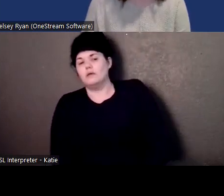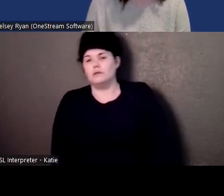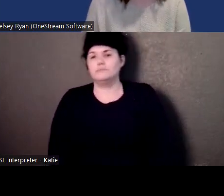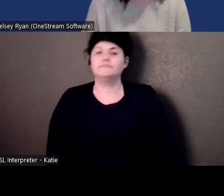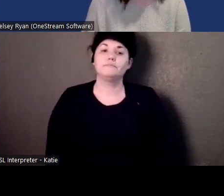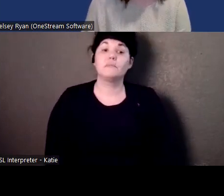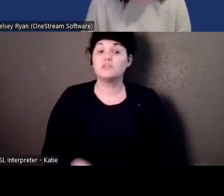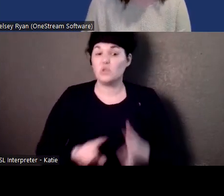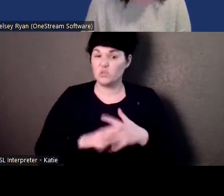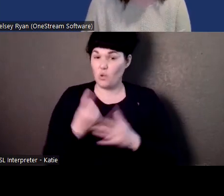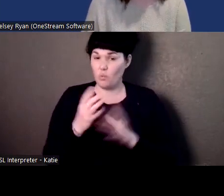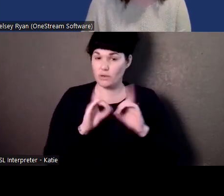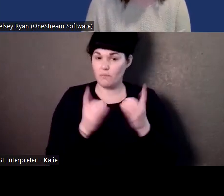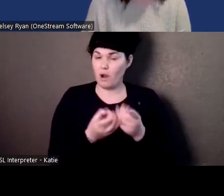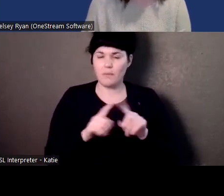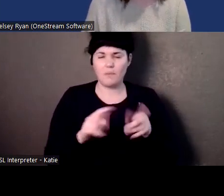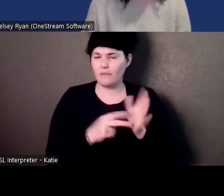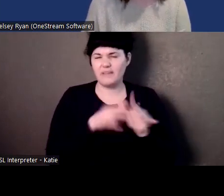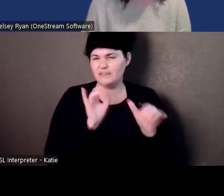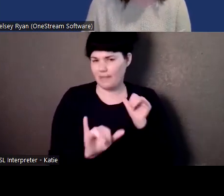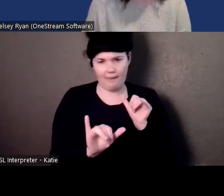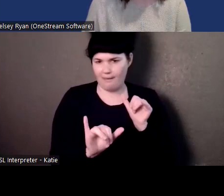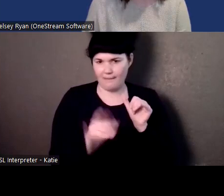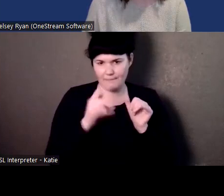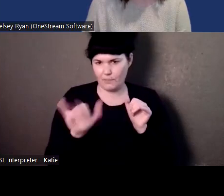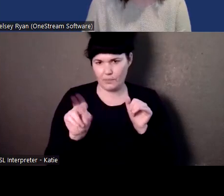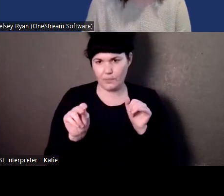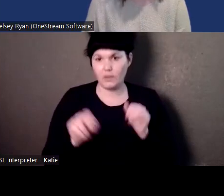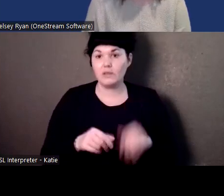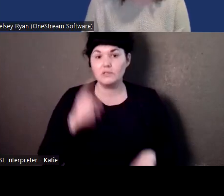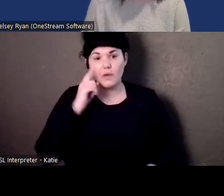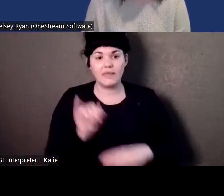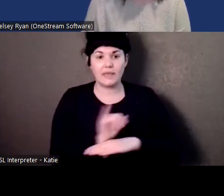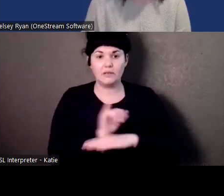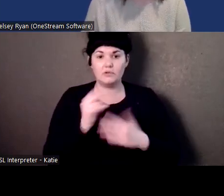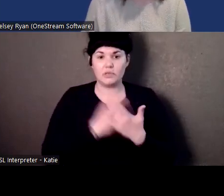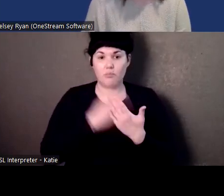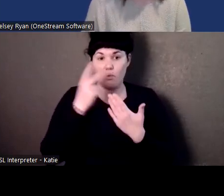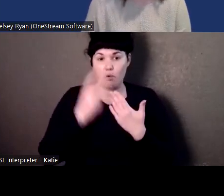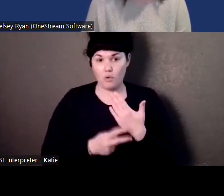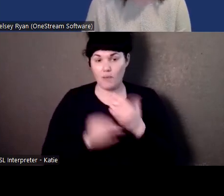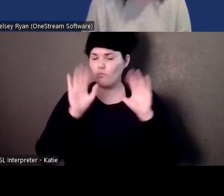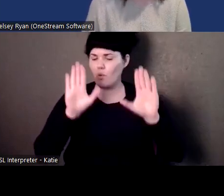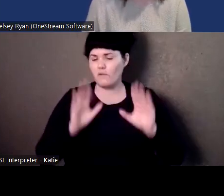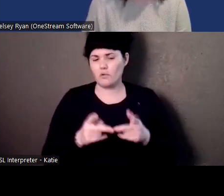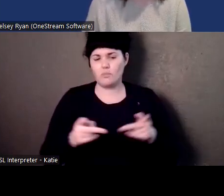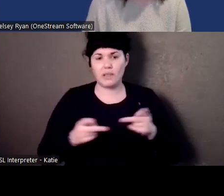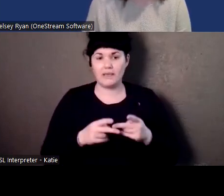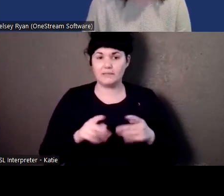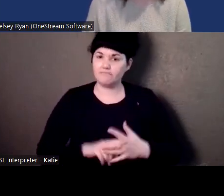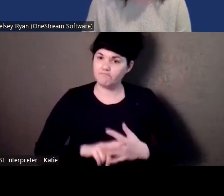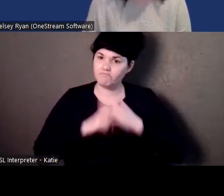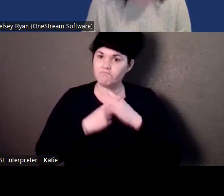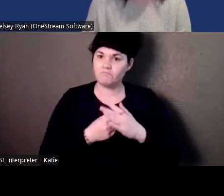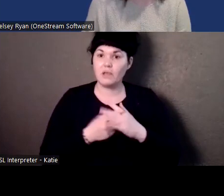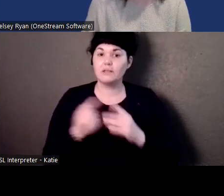end all be all. And so I think the internship program is a great place to kickstart what could be somebody's future